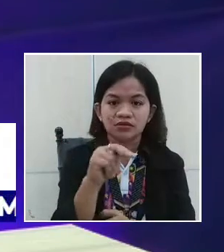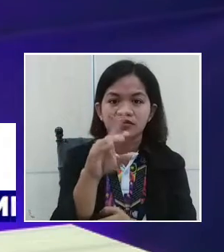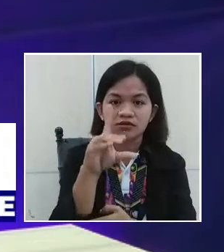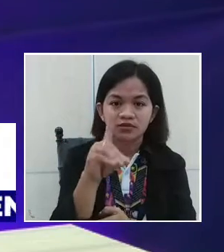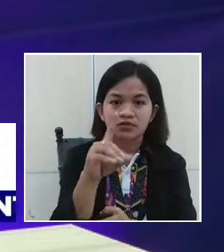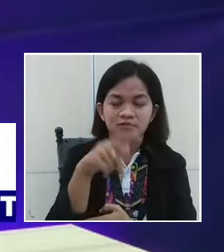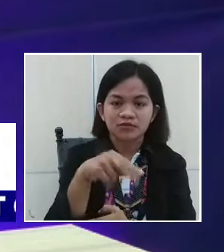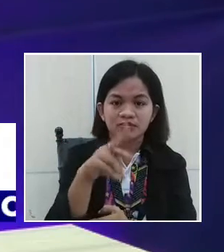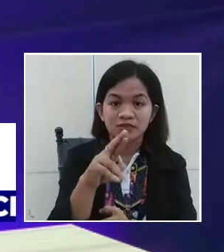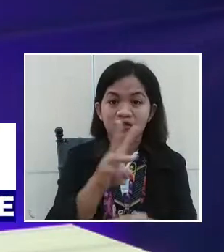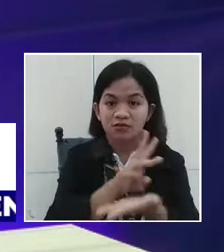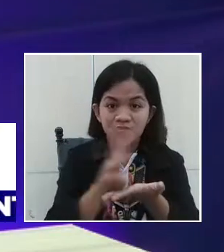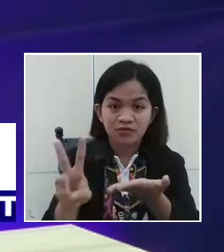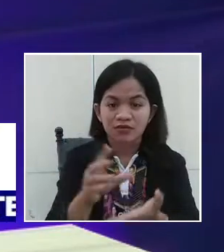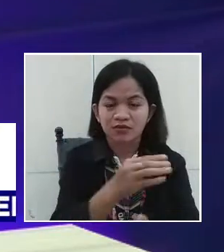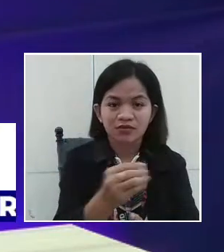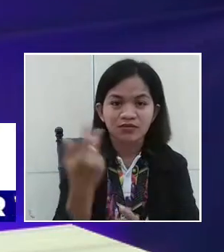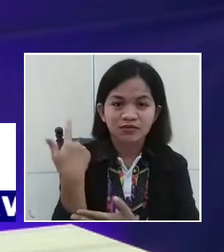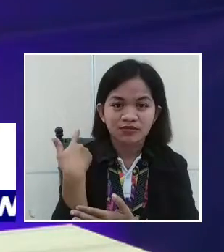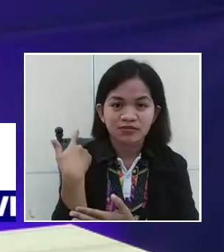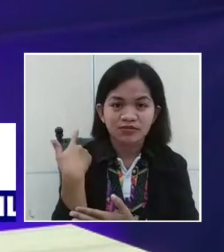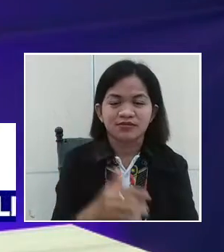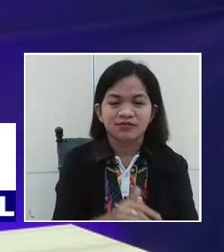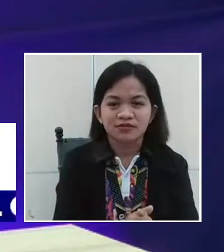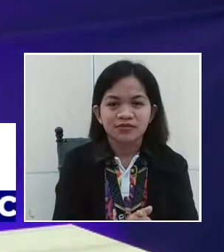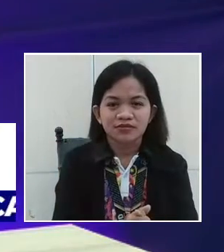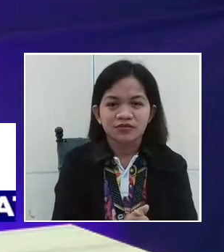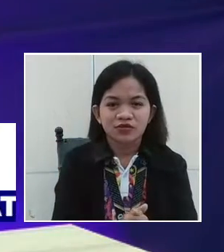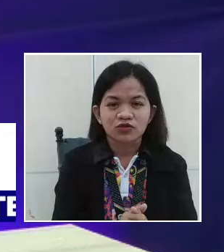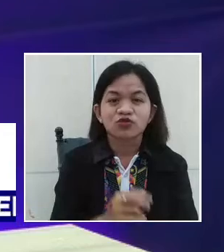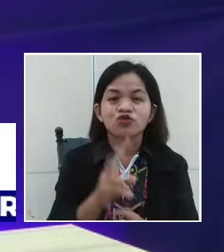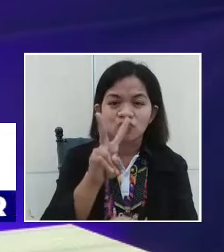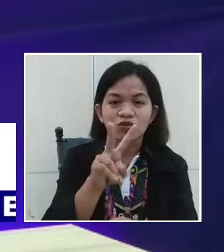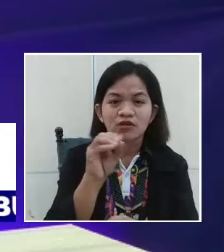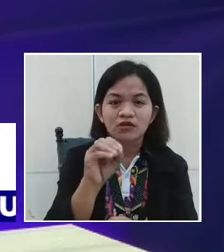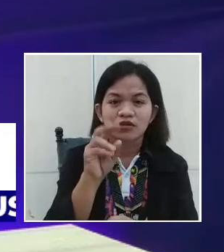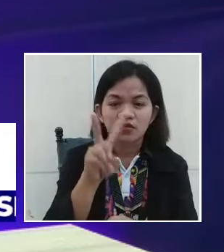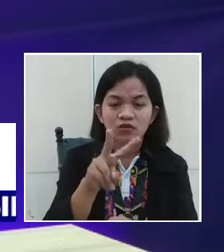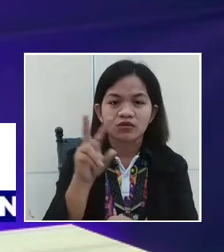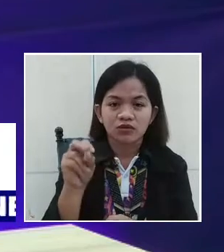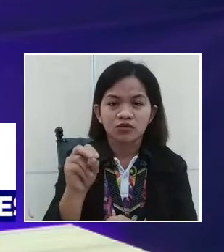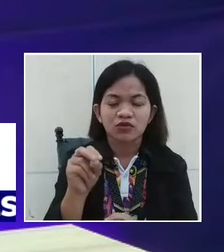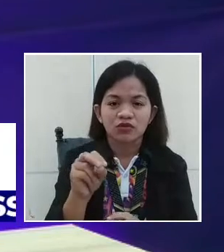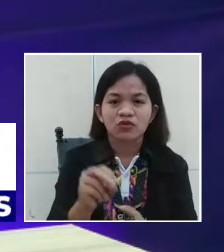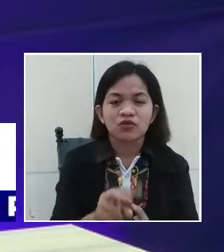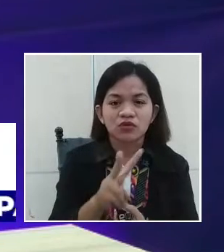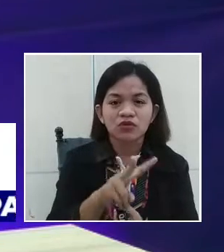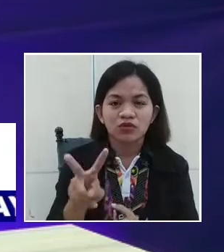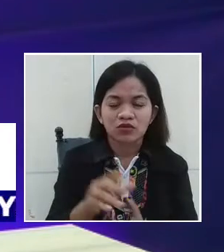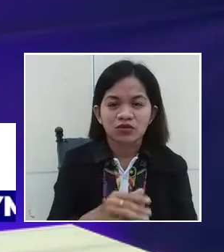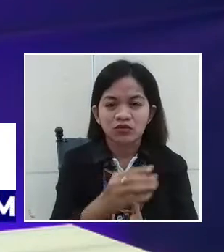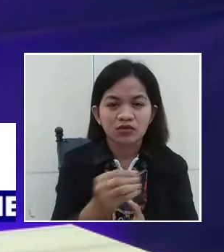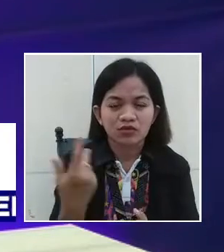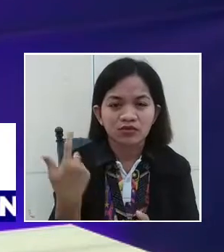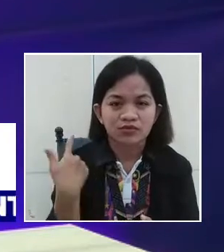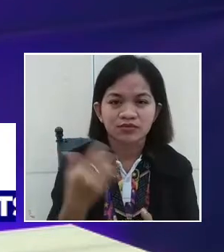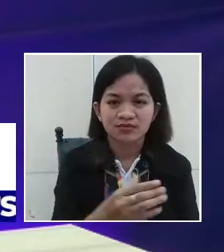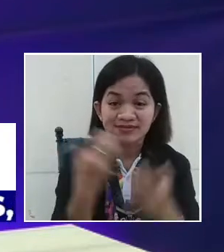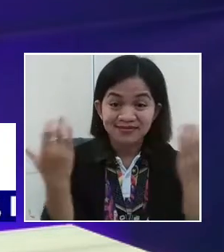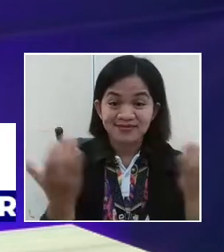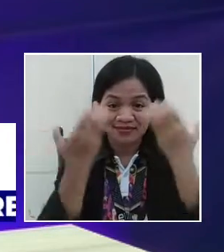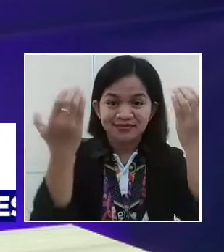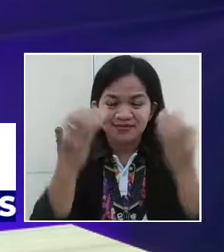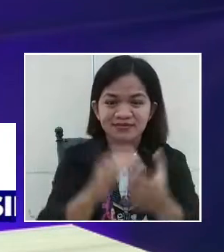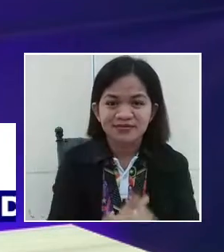Week. So that's NDPR Week po for the year 2022. Or annual po natin yung ginugunita or sineselebrate po. So